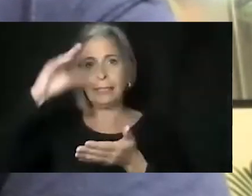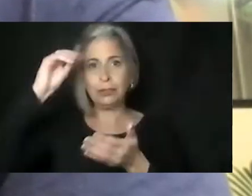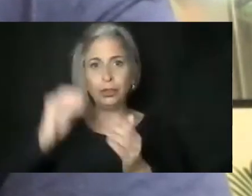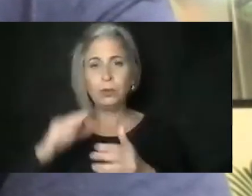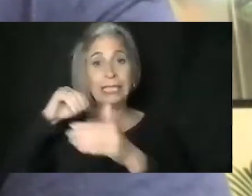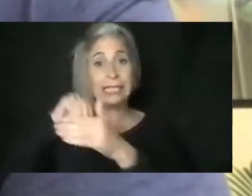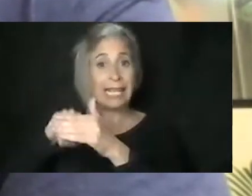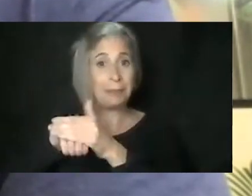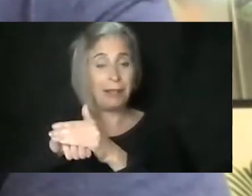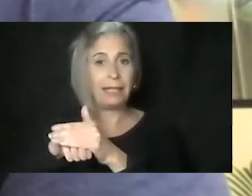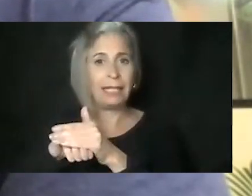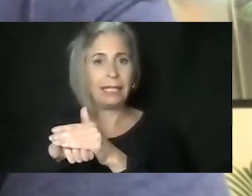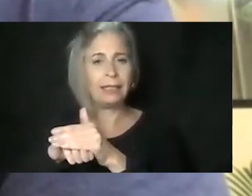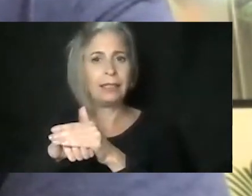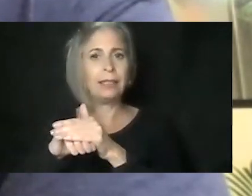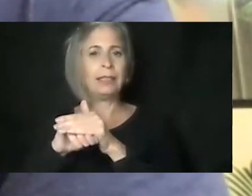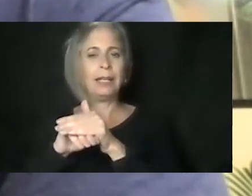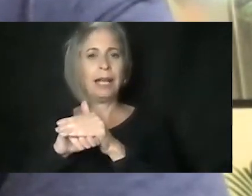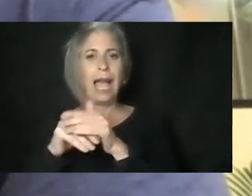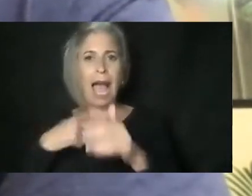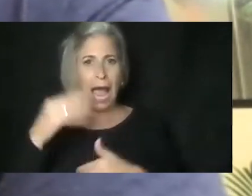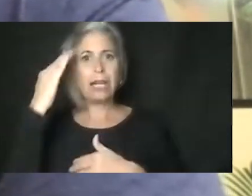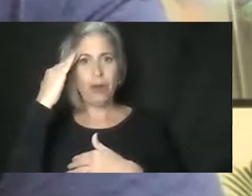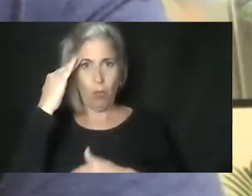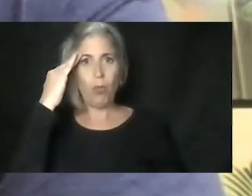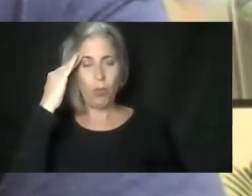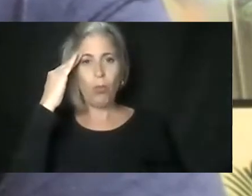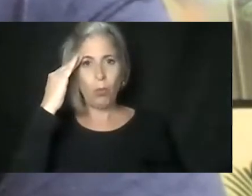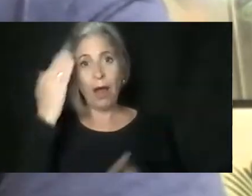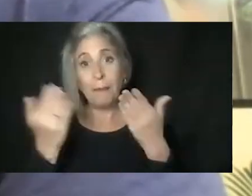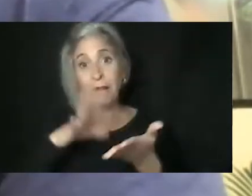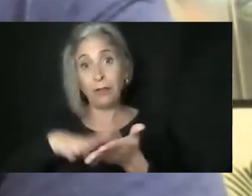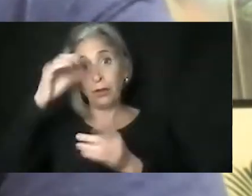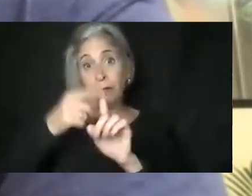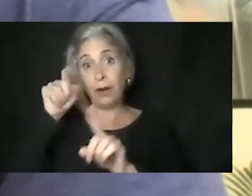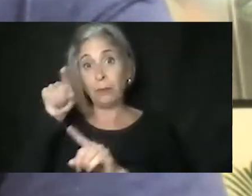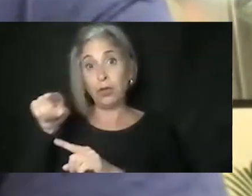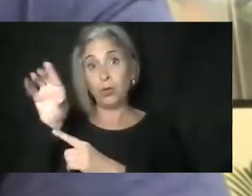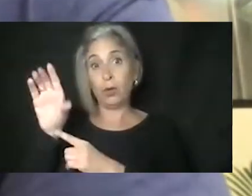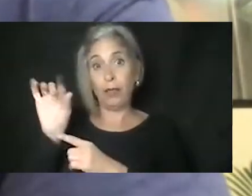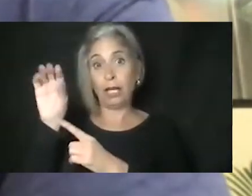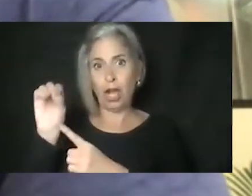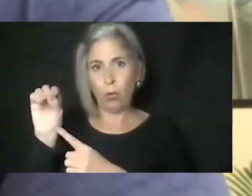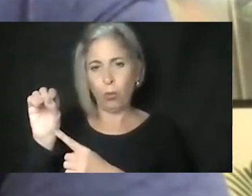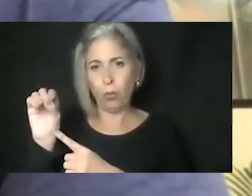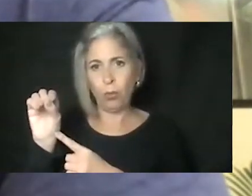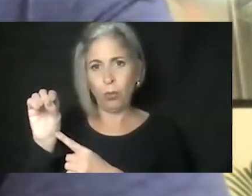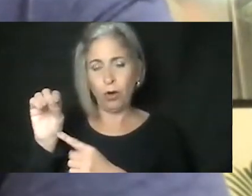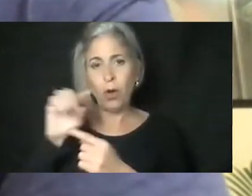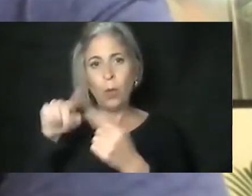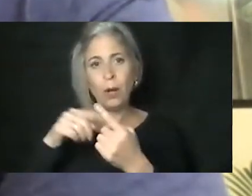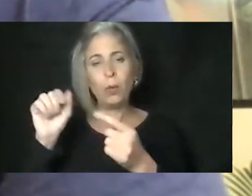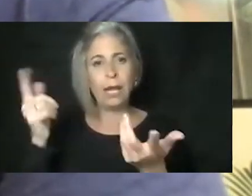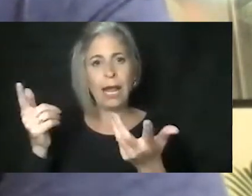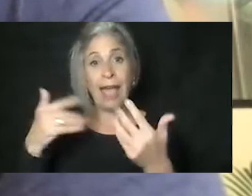accessibility is, like I know, and I think I might have learned this from you, Claudio, actually, that when we're